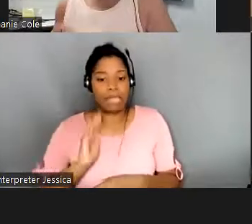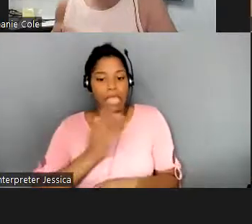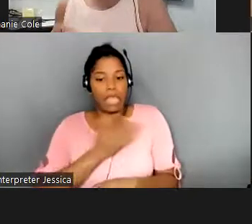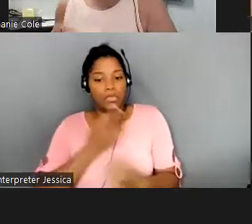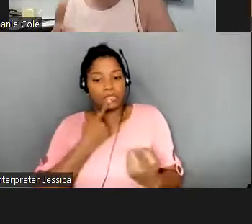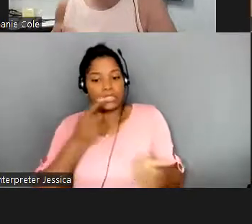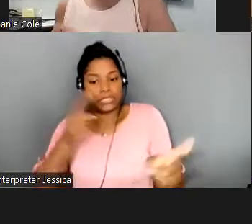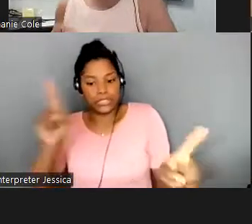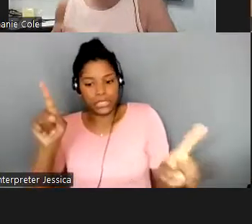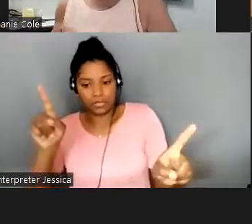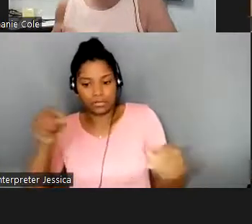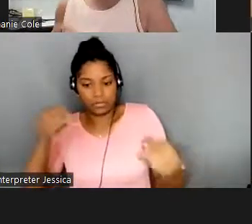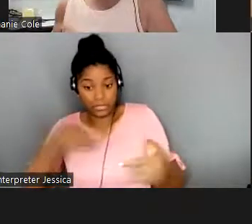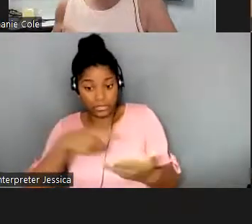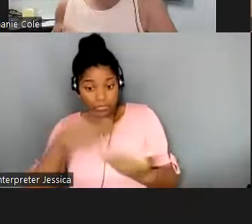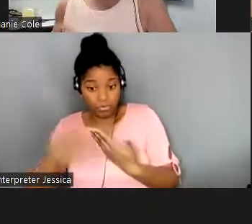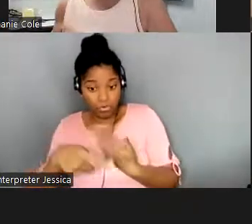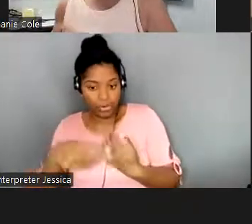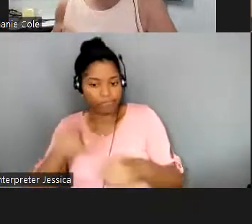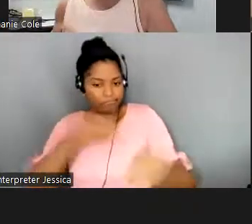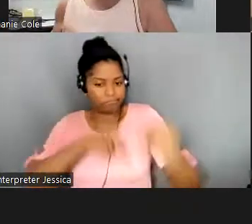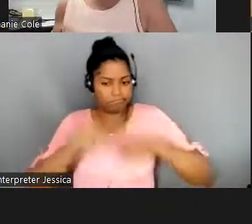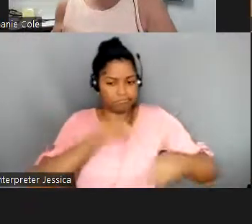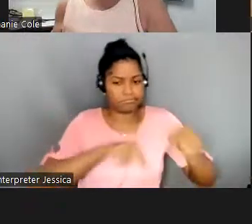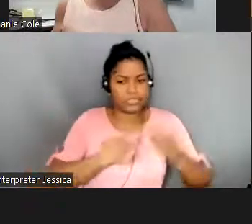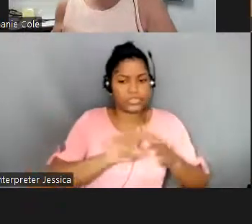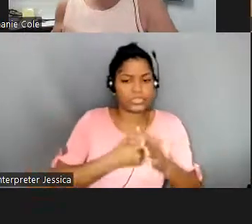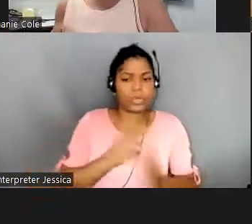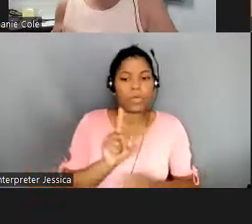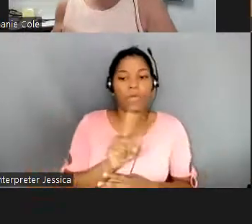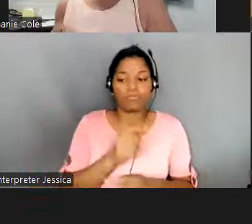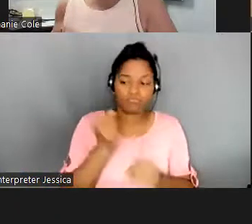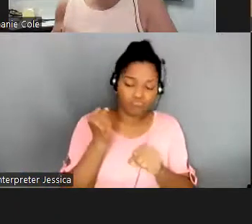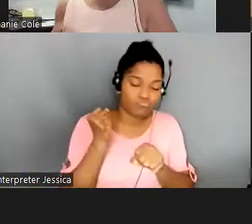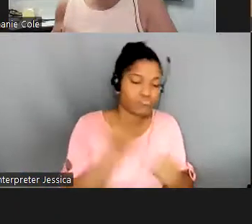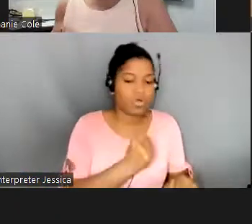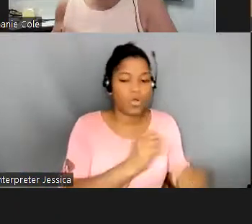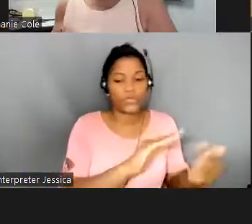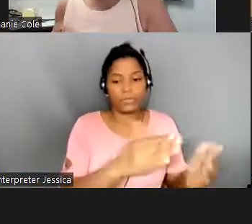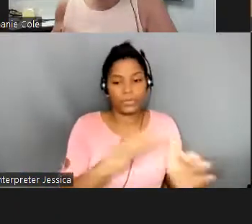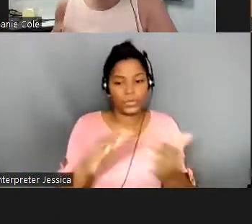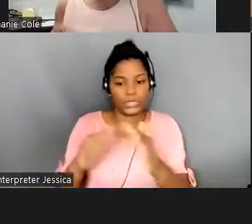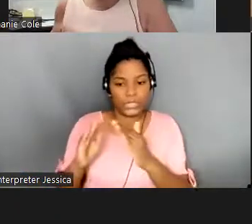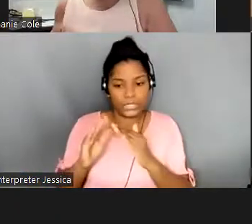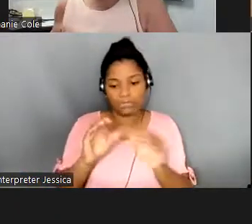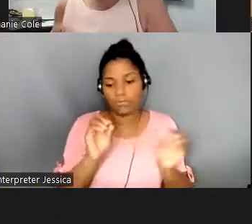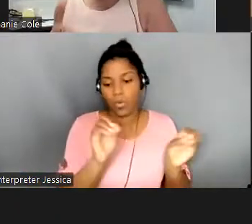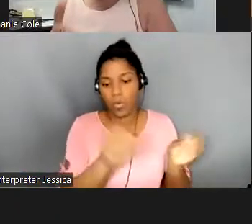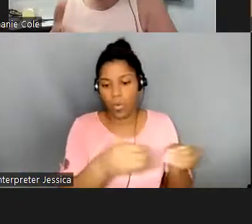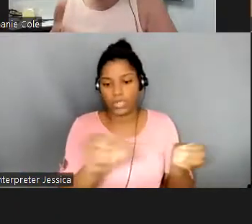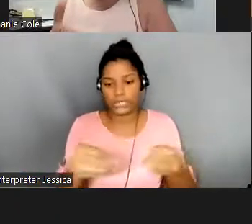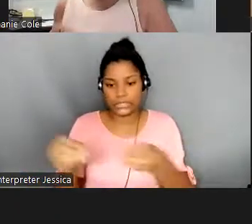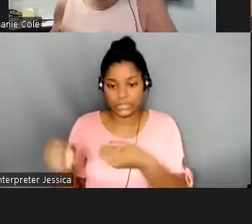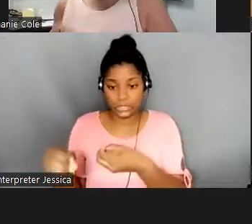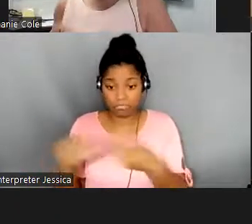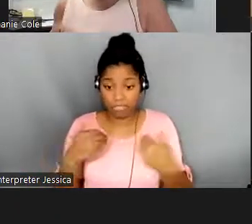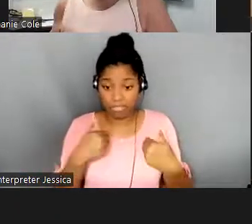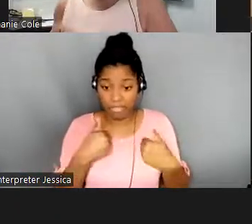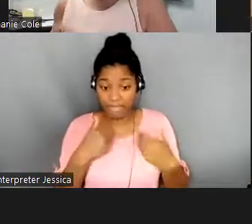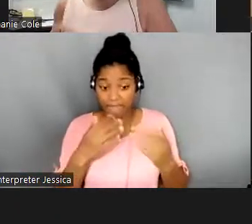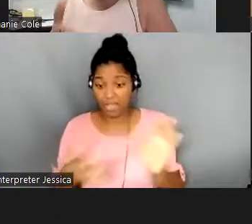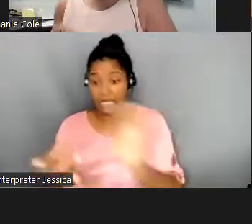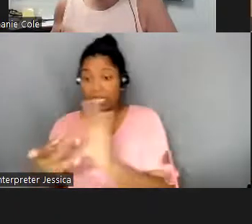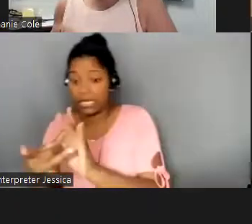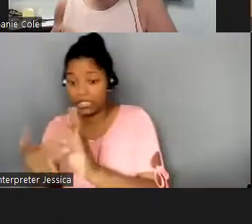these programs really starts with our strong community-based organizations who have ties to their communities, who can